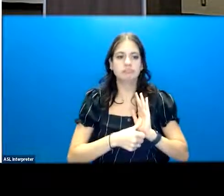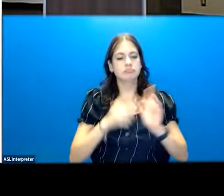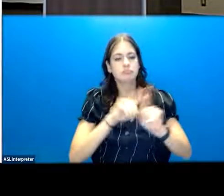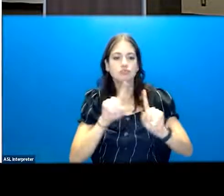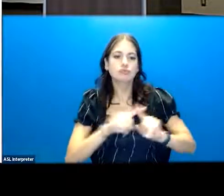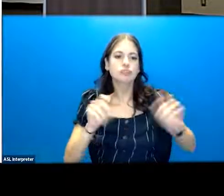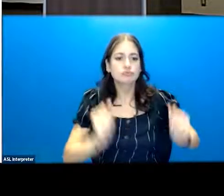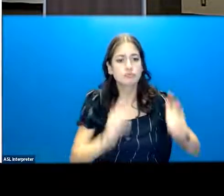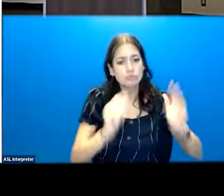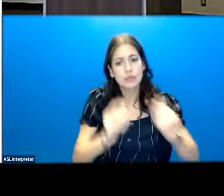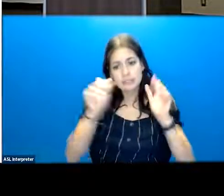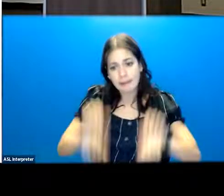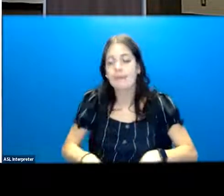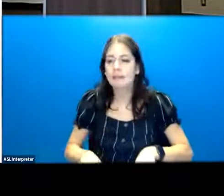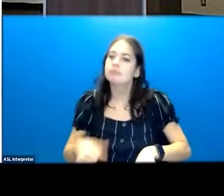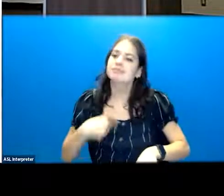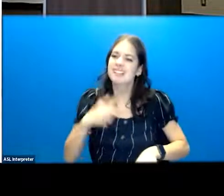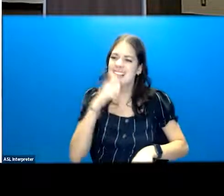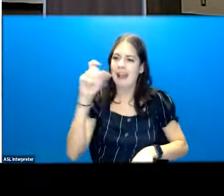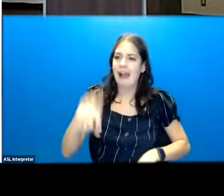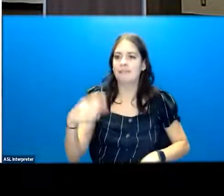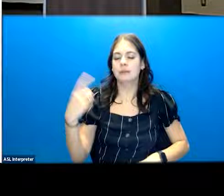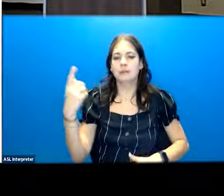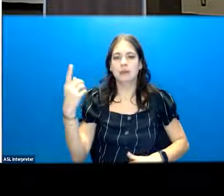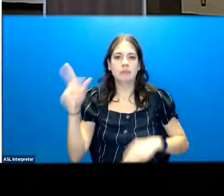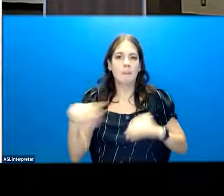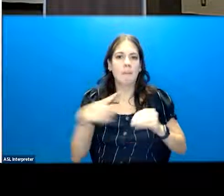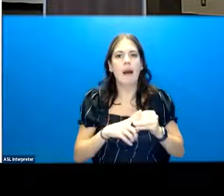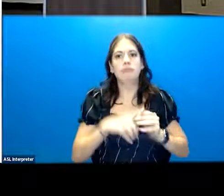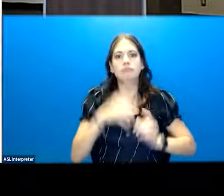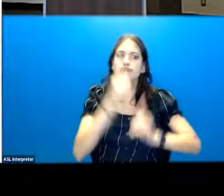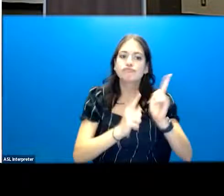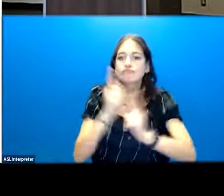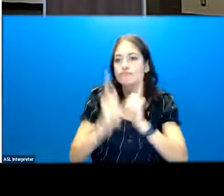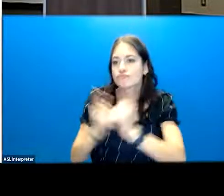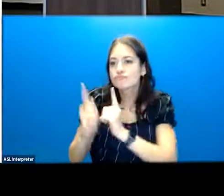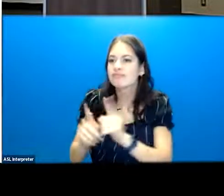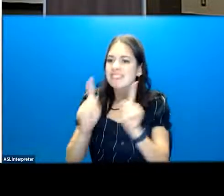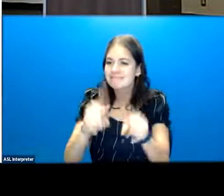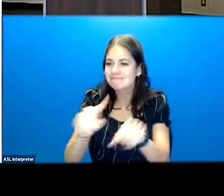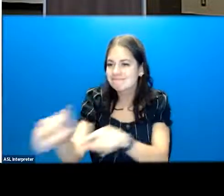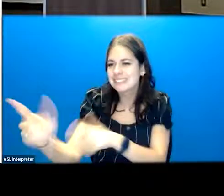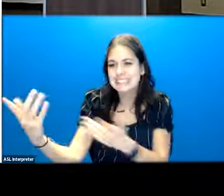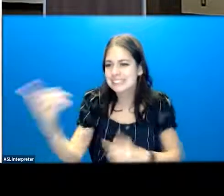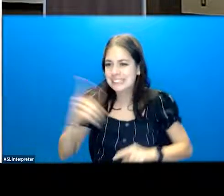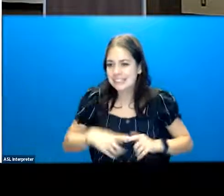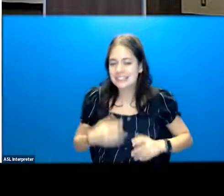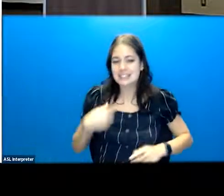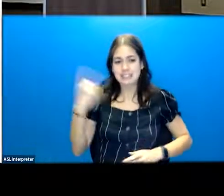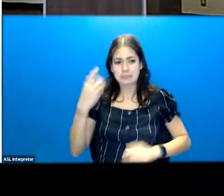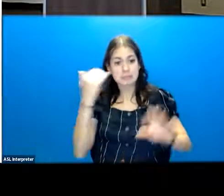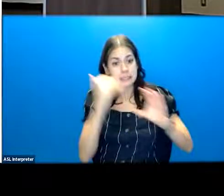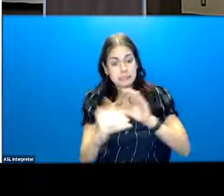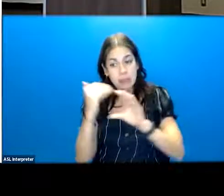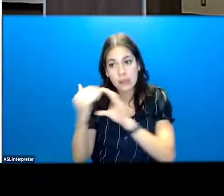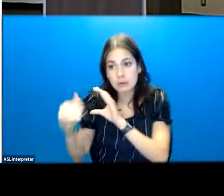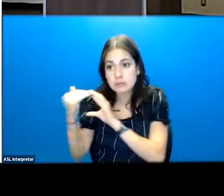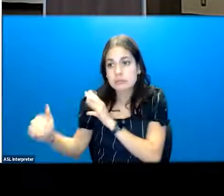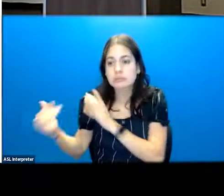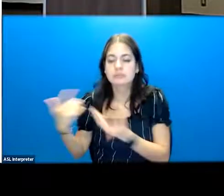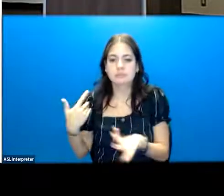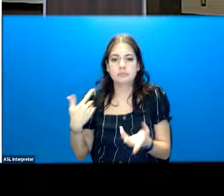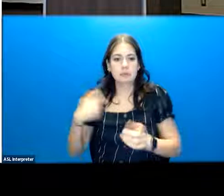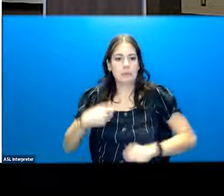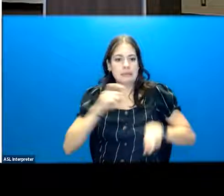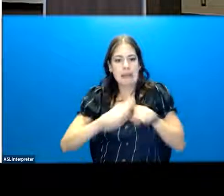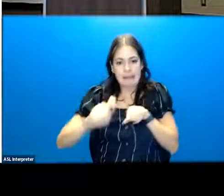you can do that. It doesn't always have to be about in-person and attendance. Sometimes it could be sending an emails. We also use